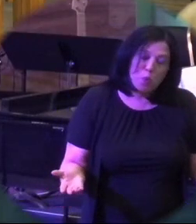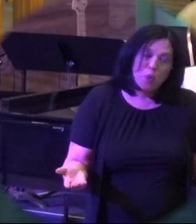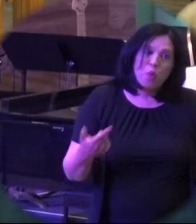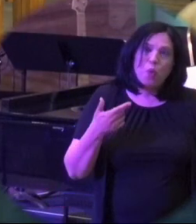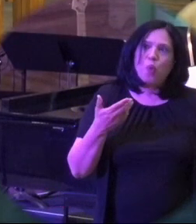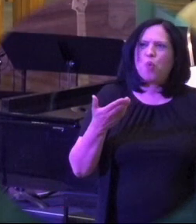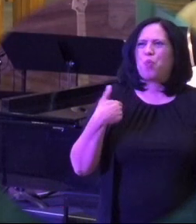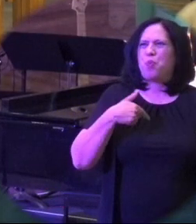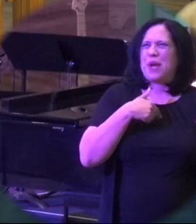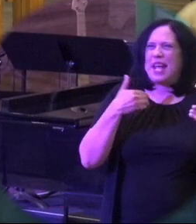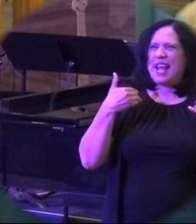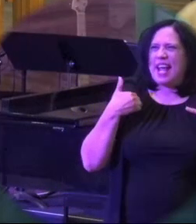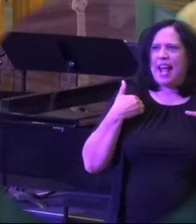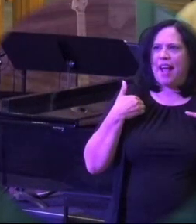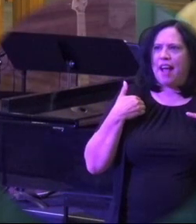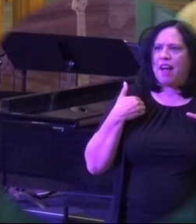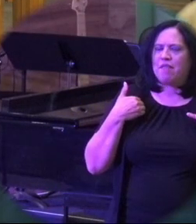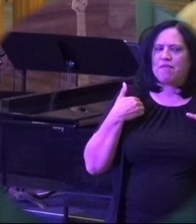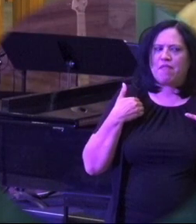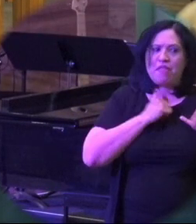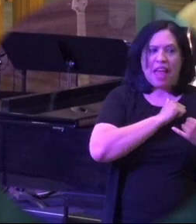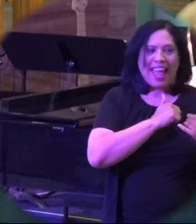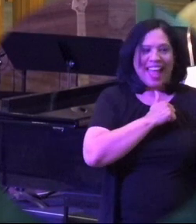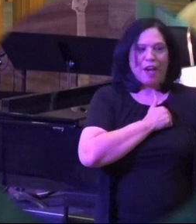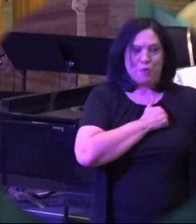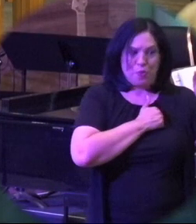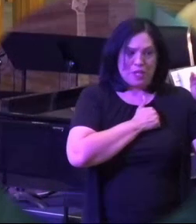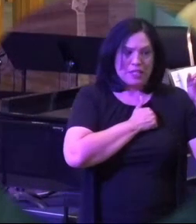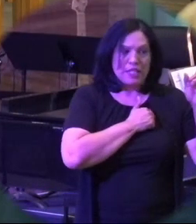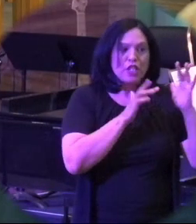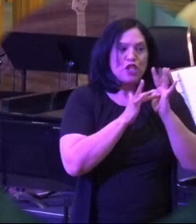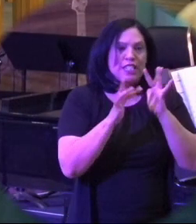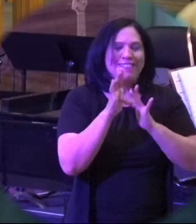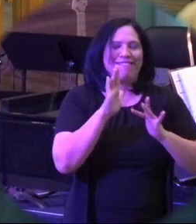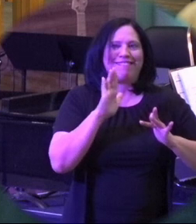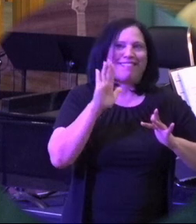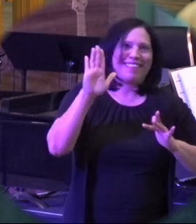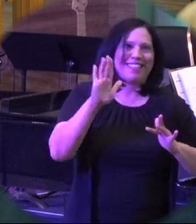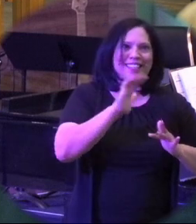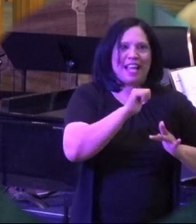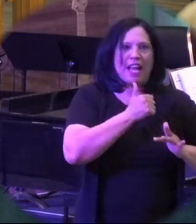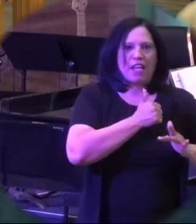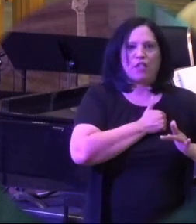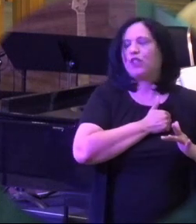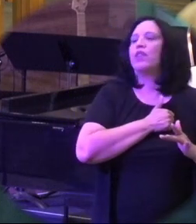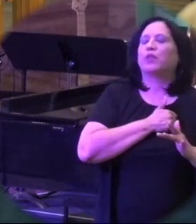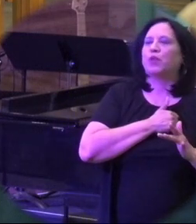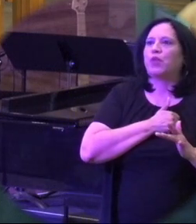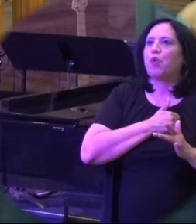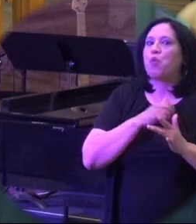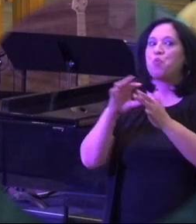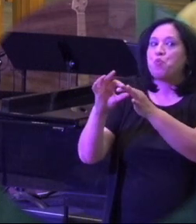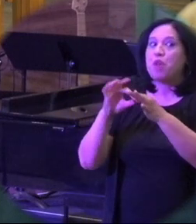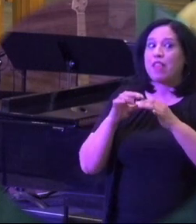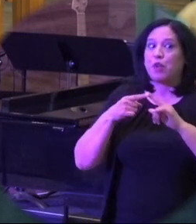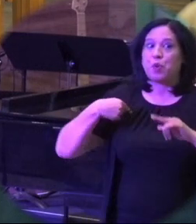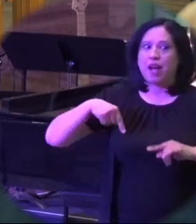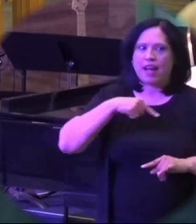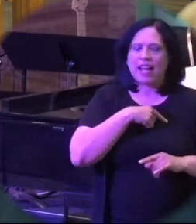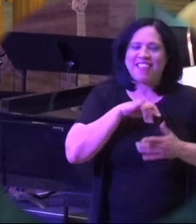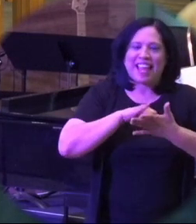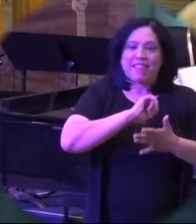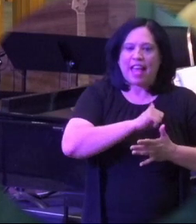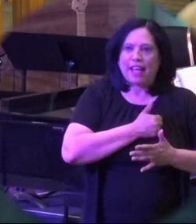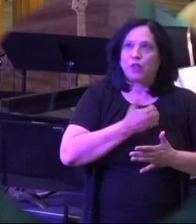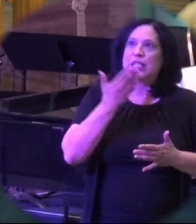here we have, of course, that this is the attitude Jesus had with respect to us. And it's the attitude which he is able to build into our